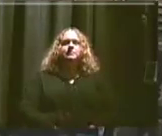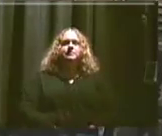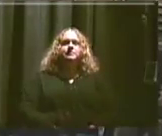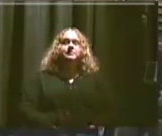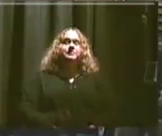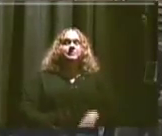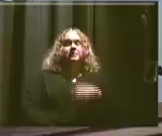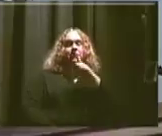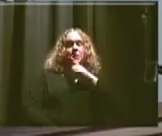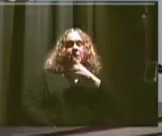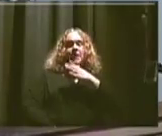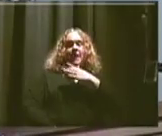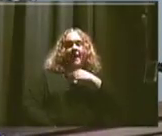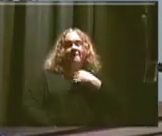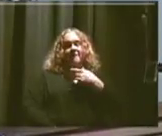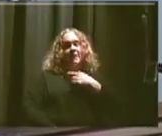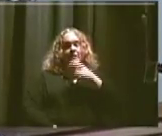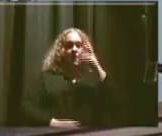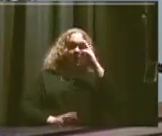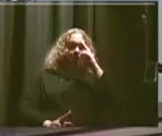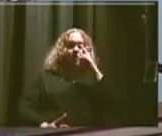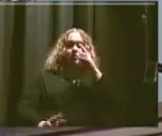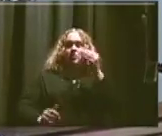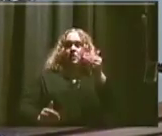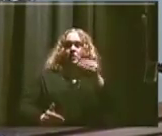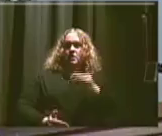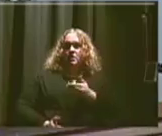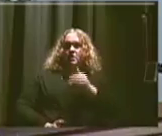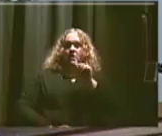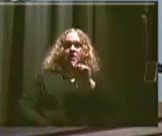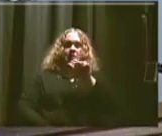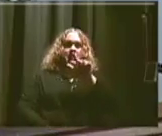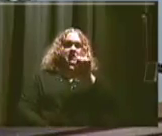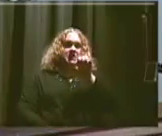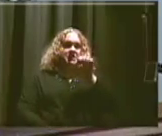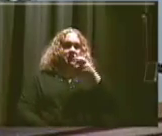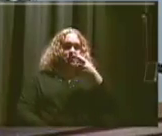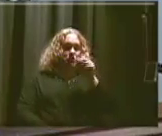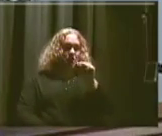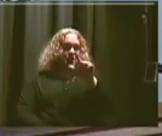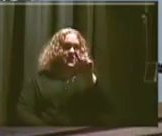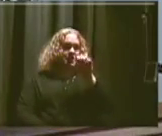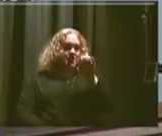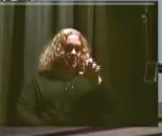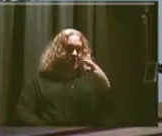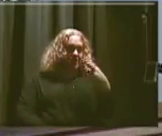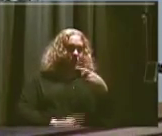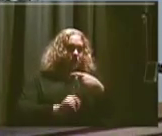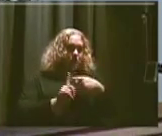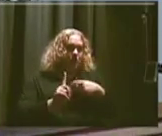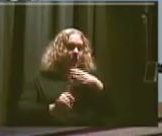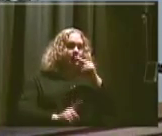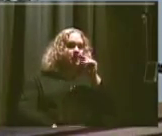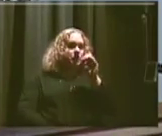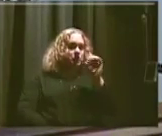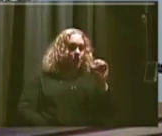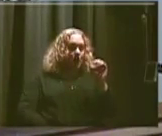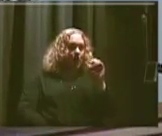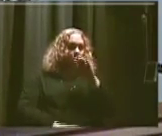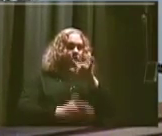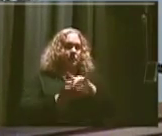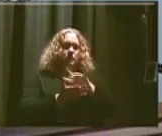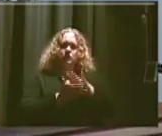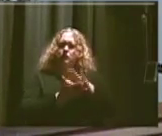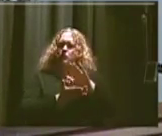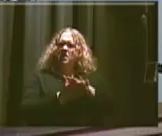It is my honor to introduce to you Alicia Leach from No Middle School. This distinguished eighth grader